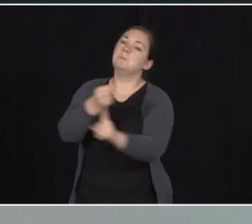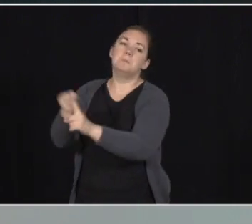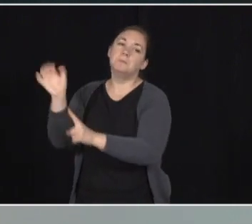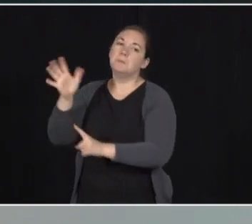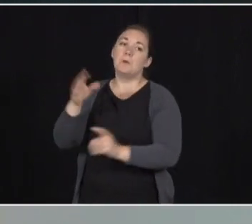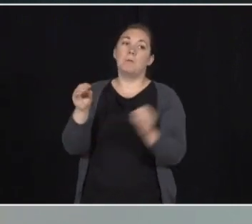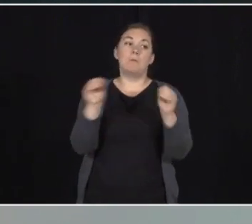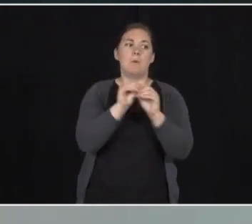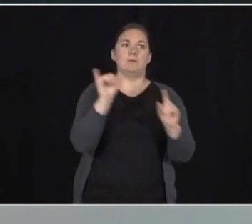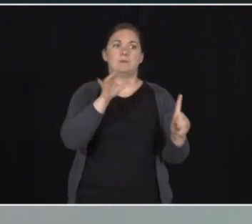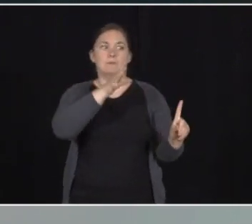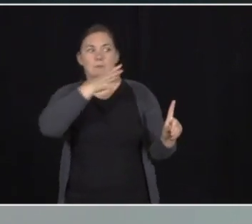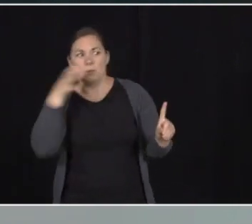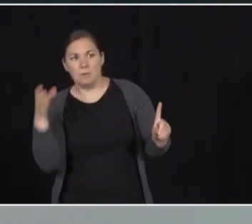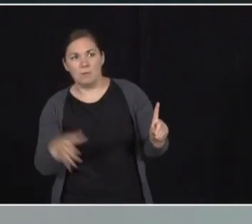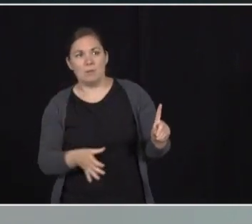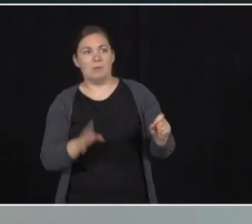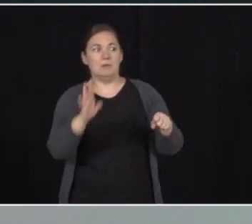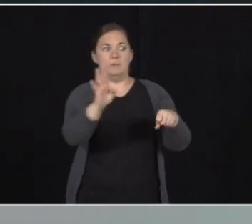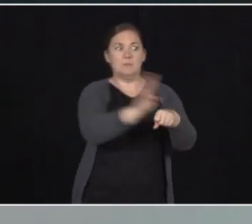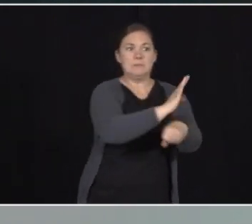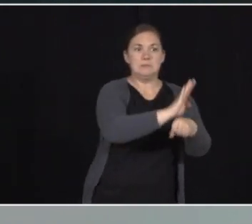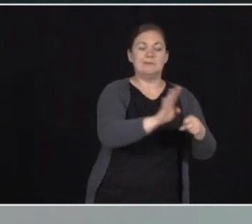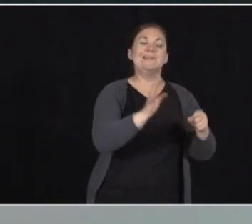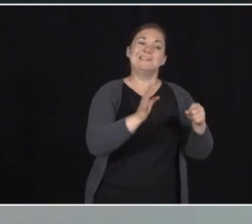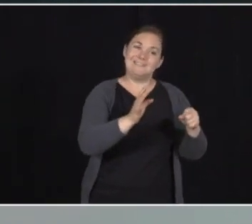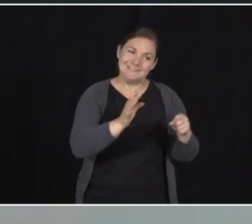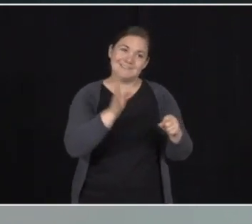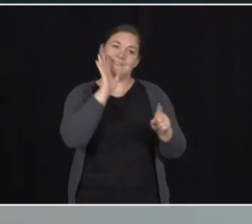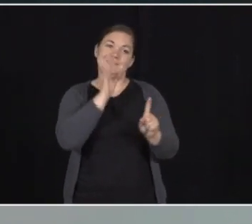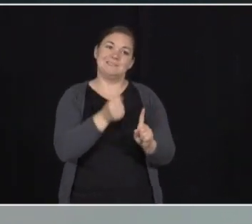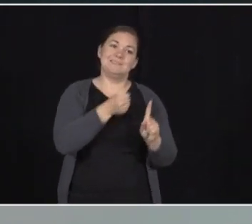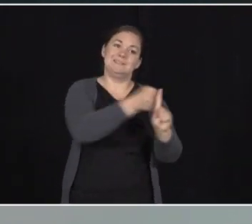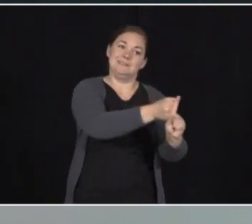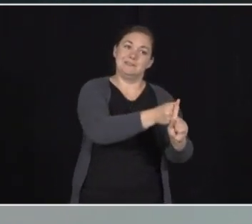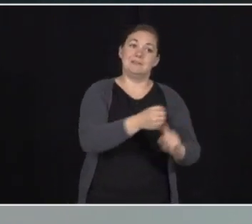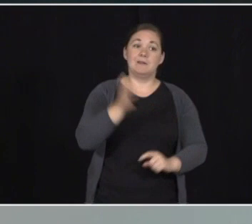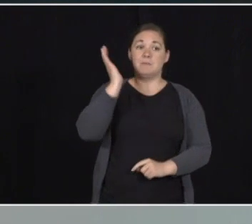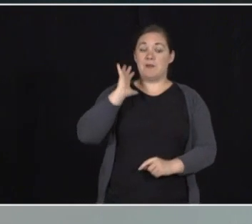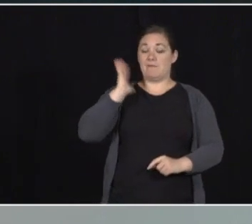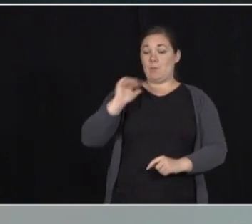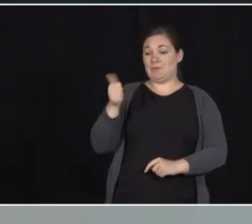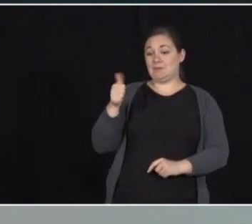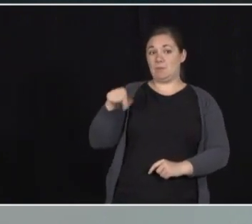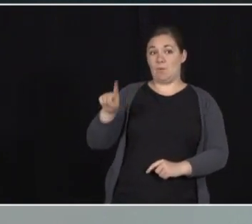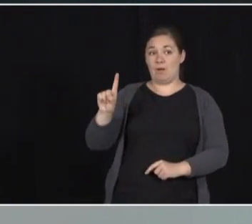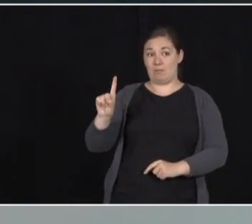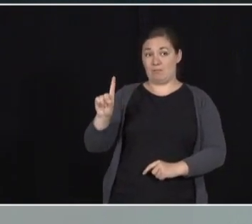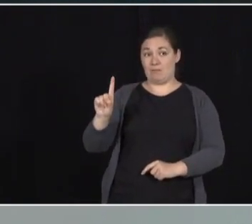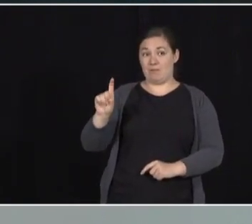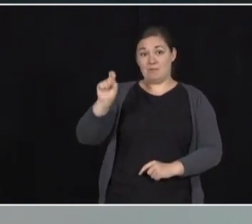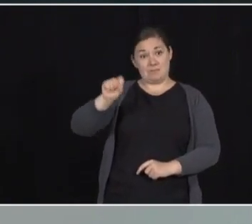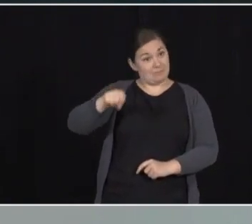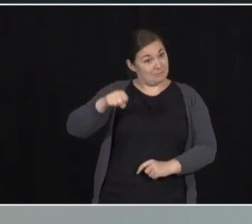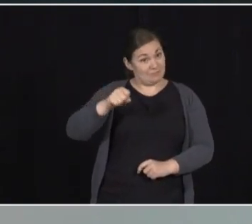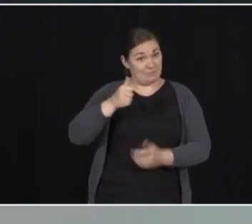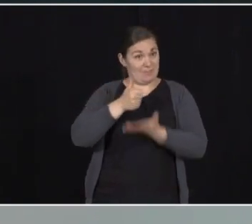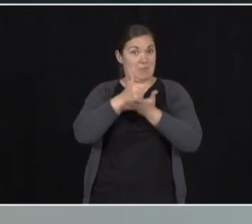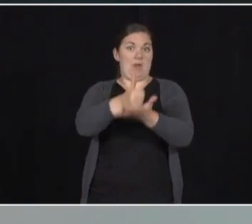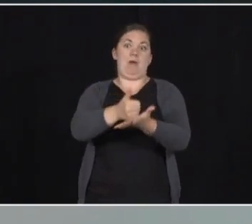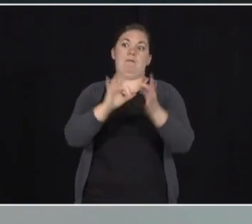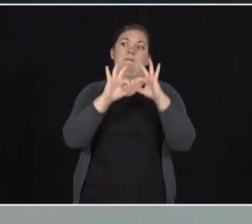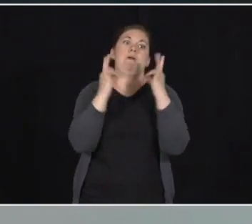10.1 cent price per kilowatt hour off-peak rate, no question about it. It's helped families during the